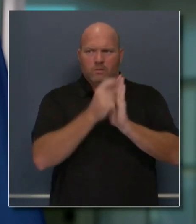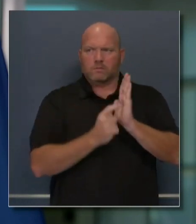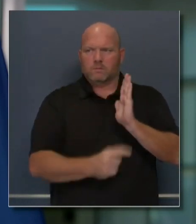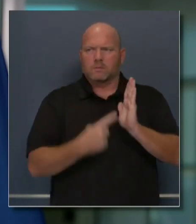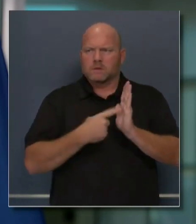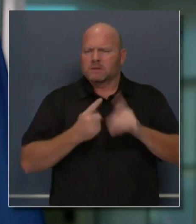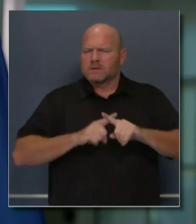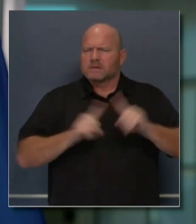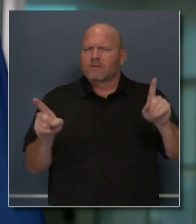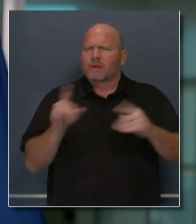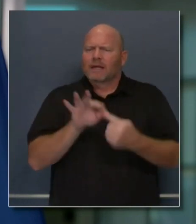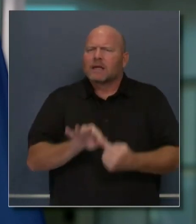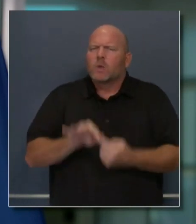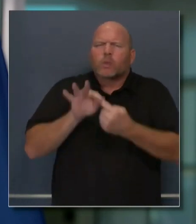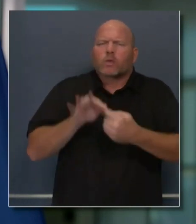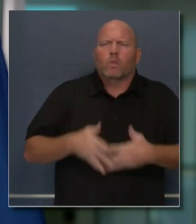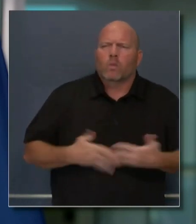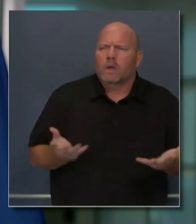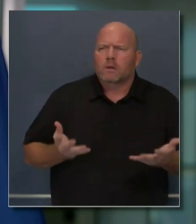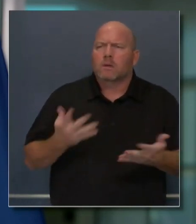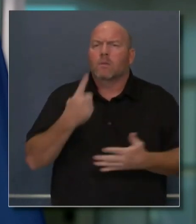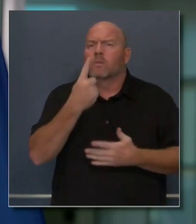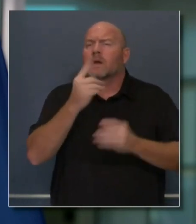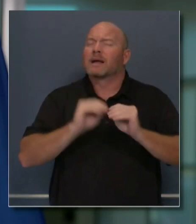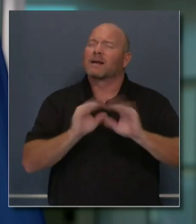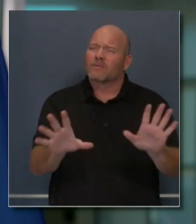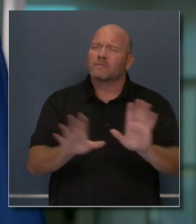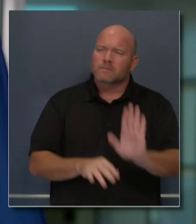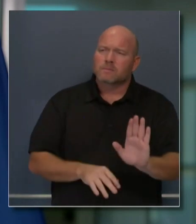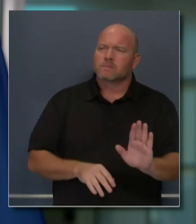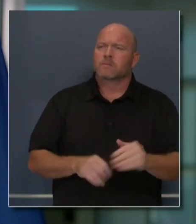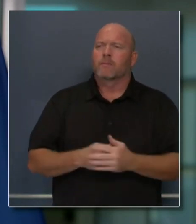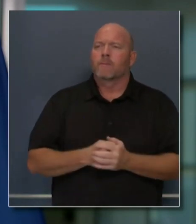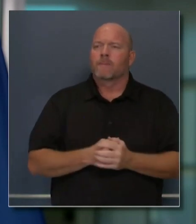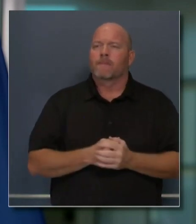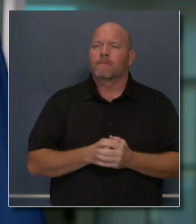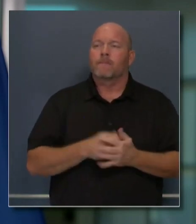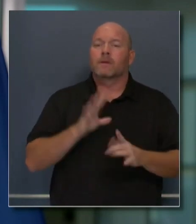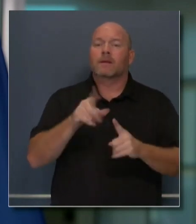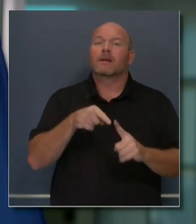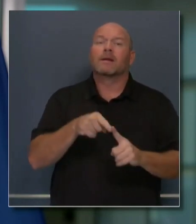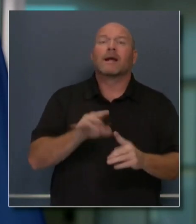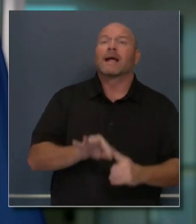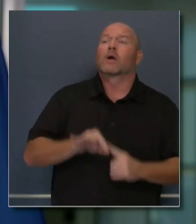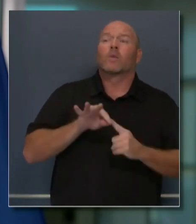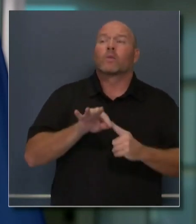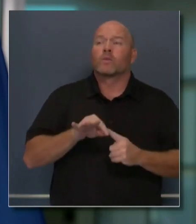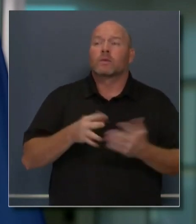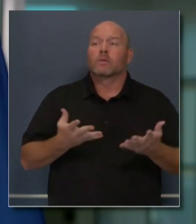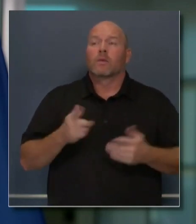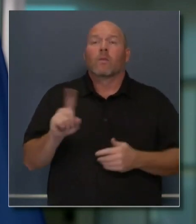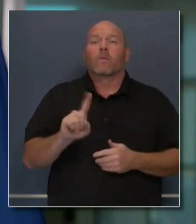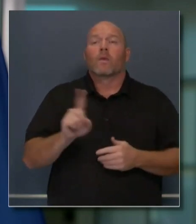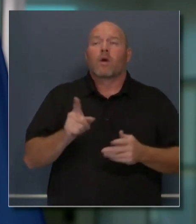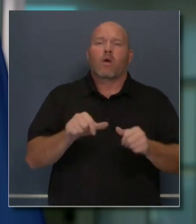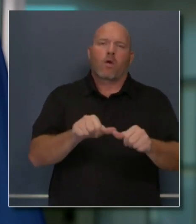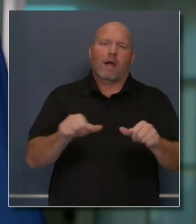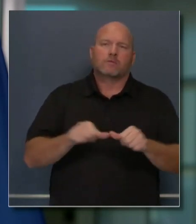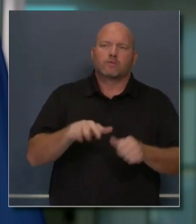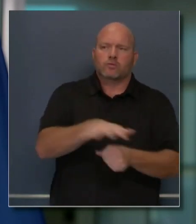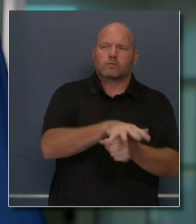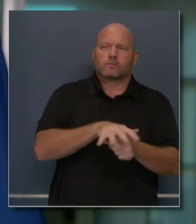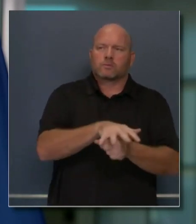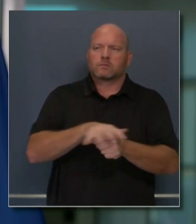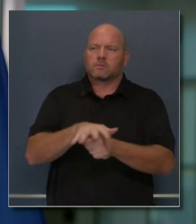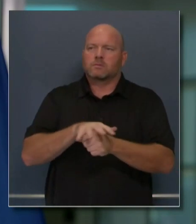And one of the things that's self-evident that makes them distinct and unique is location. In and around areas where there's